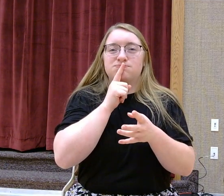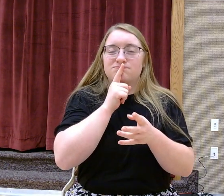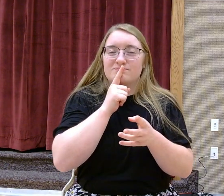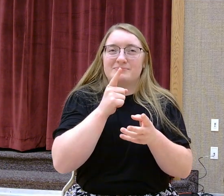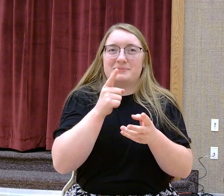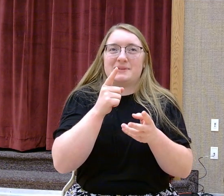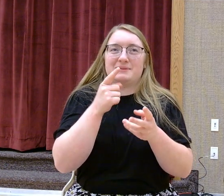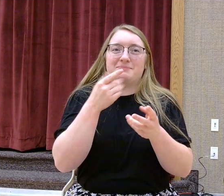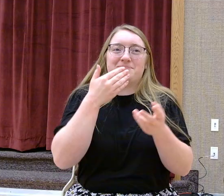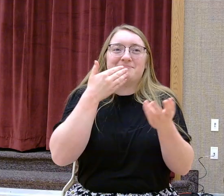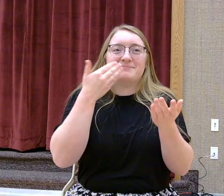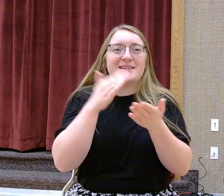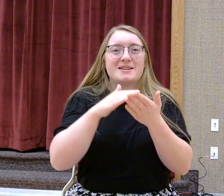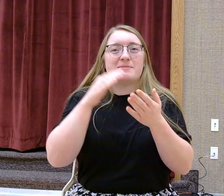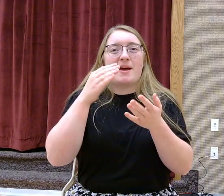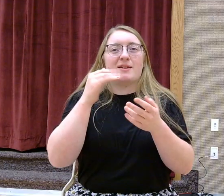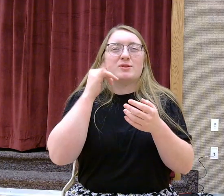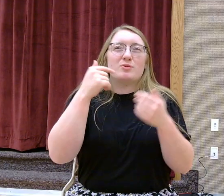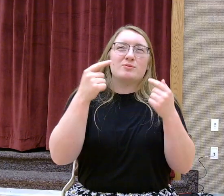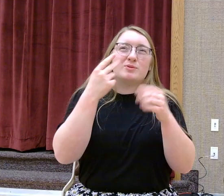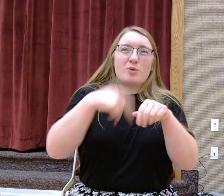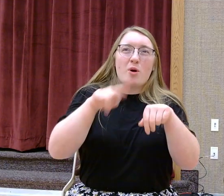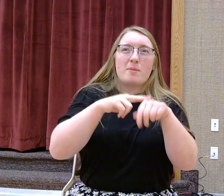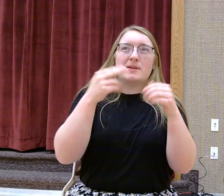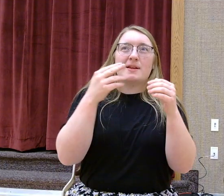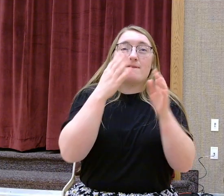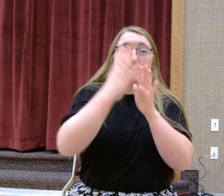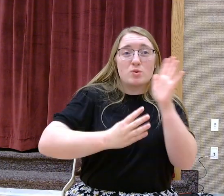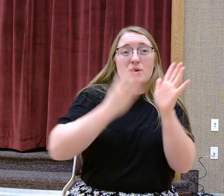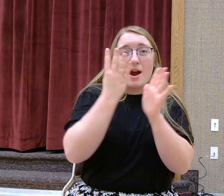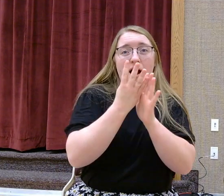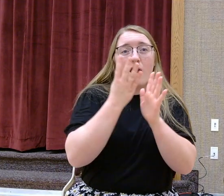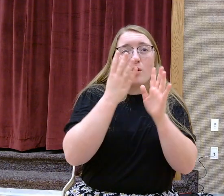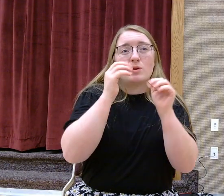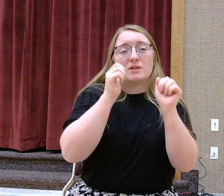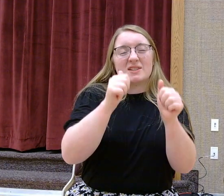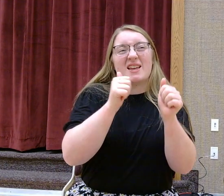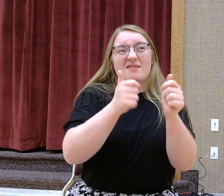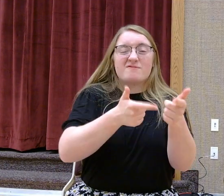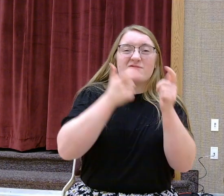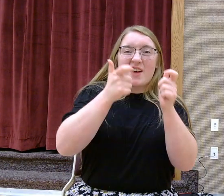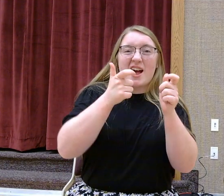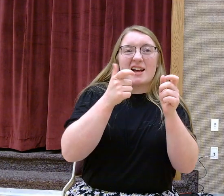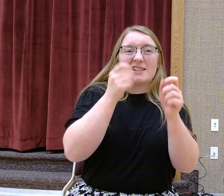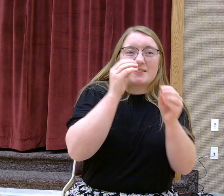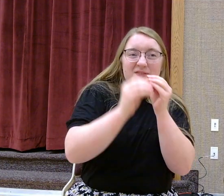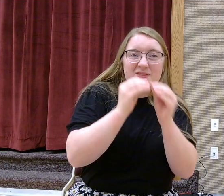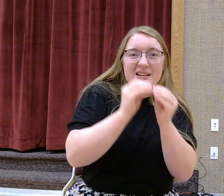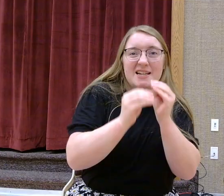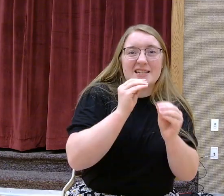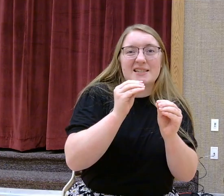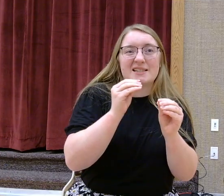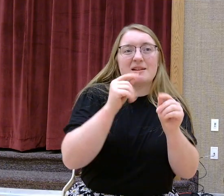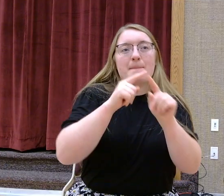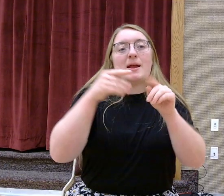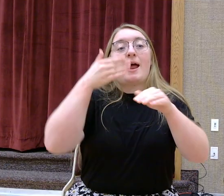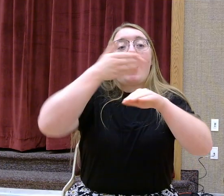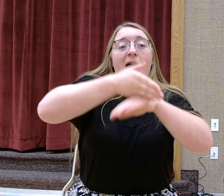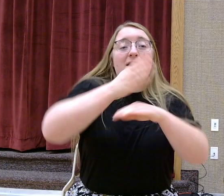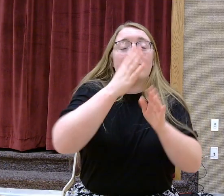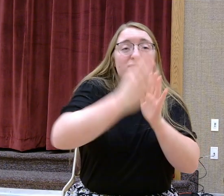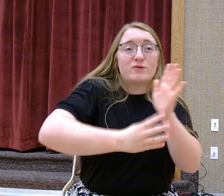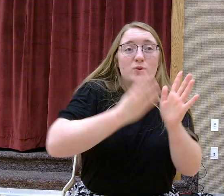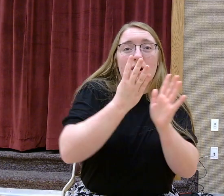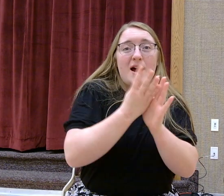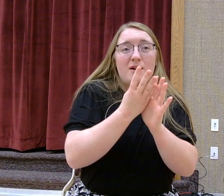usually that's our time frame. If it's after 4 hours, clot busters can cause more damage than good, and so we typically